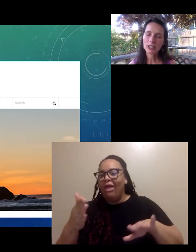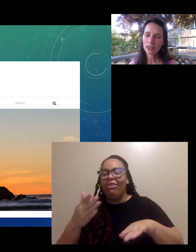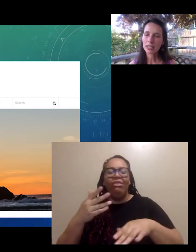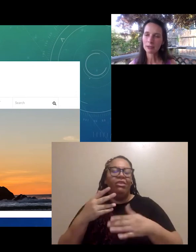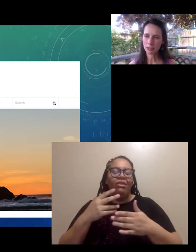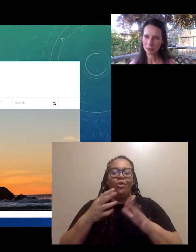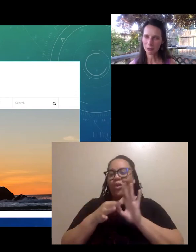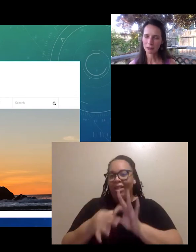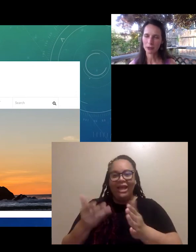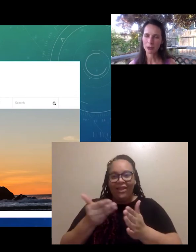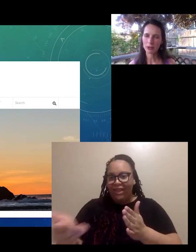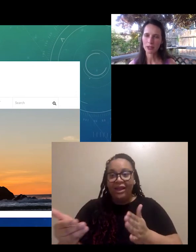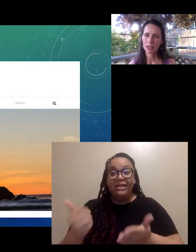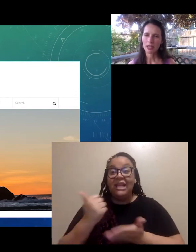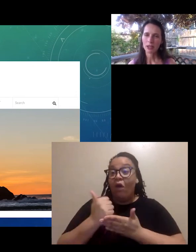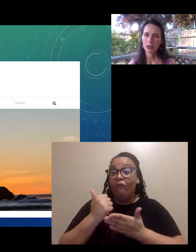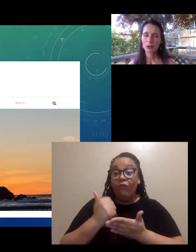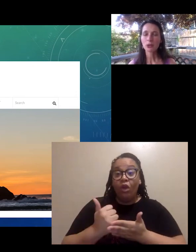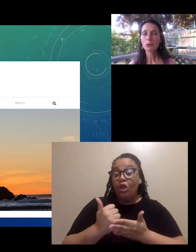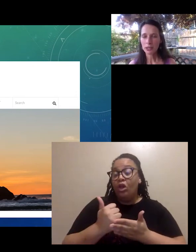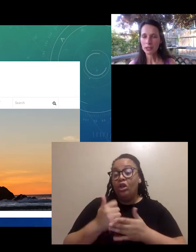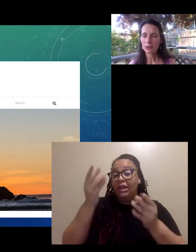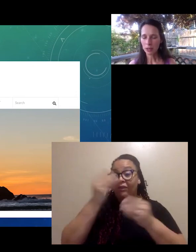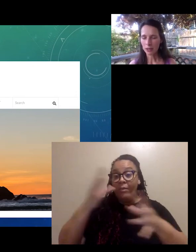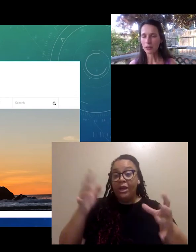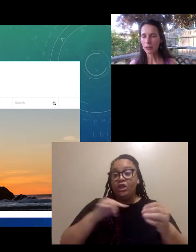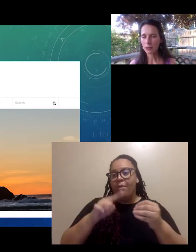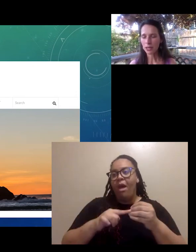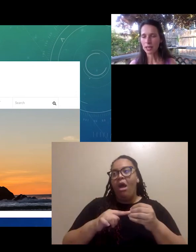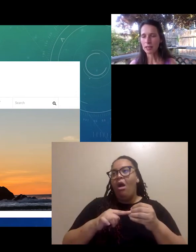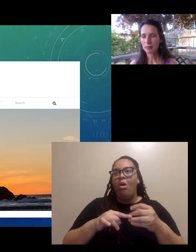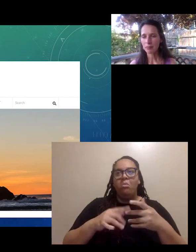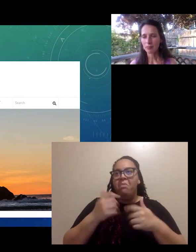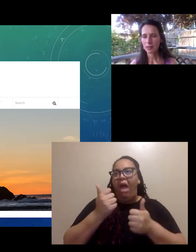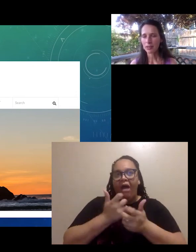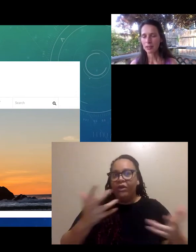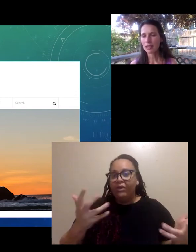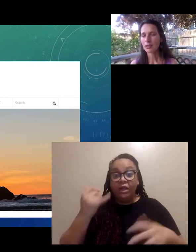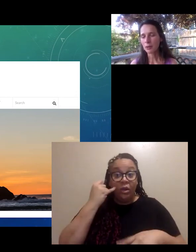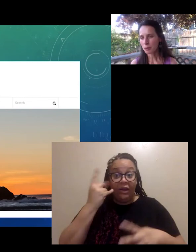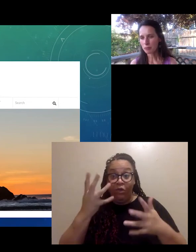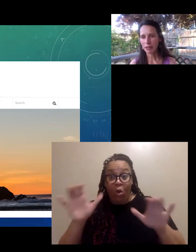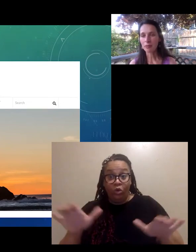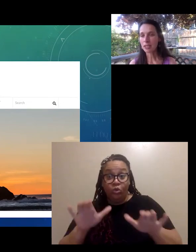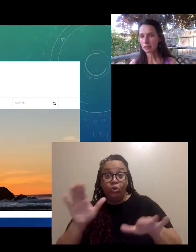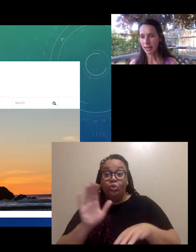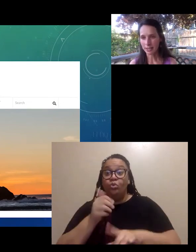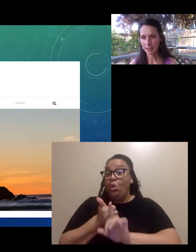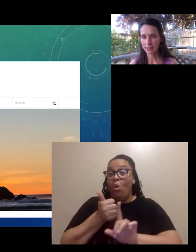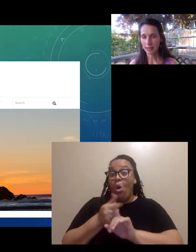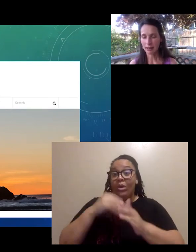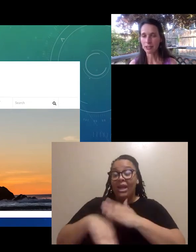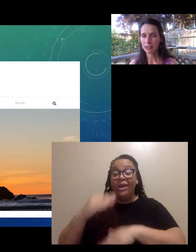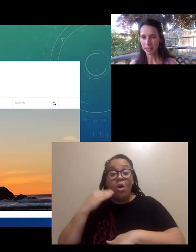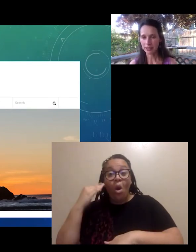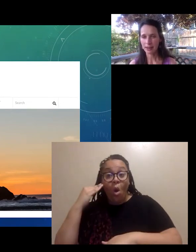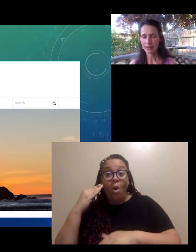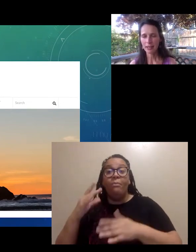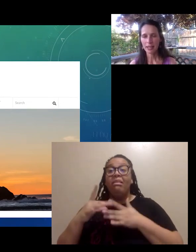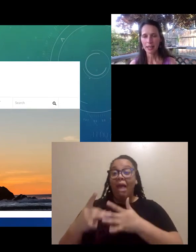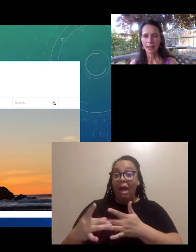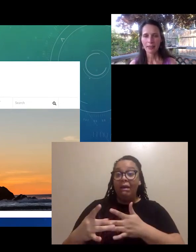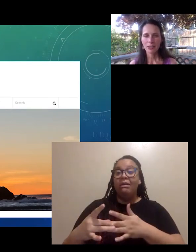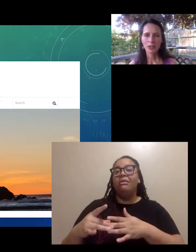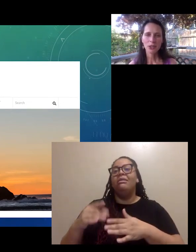especially helpful tips for folks who do want to do their own, um, in-home family directed after death